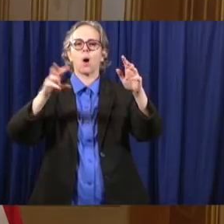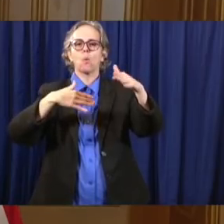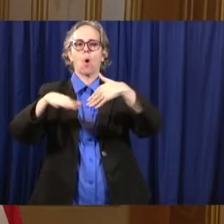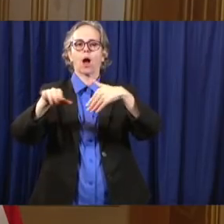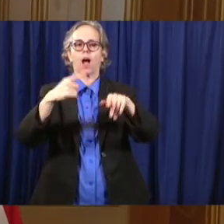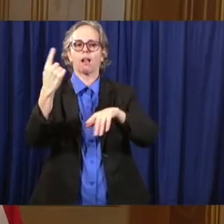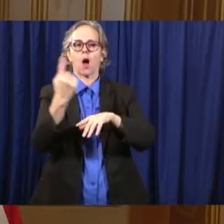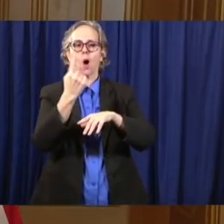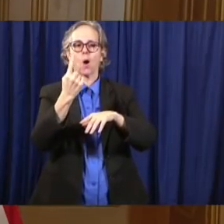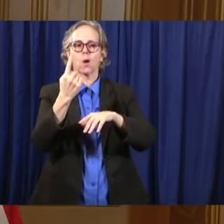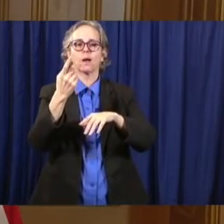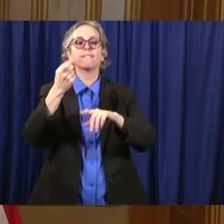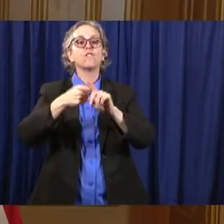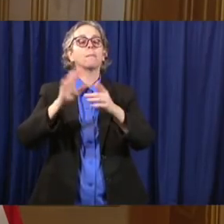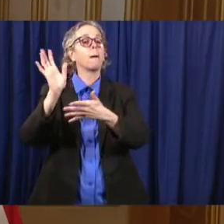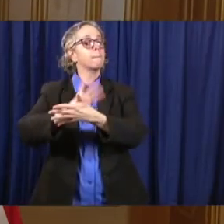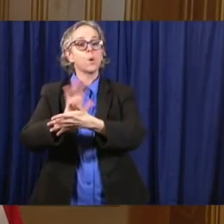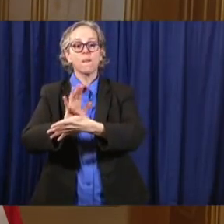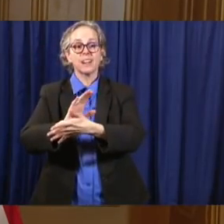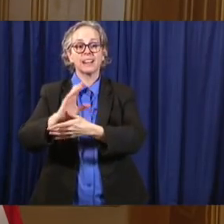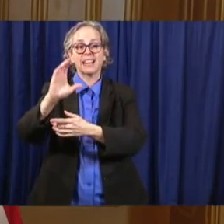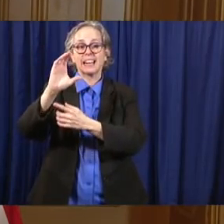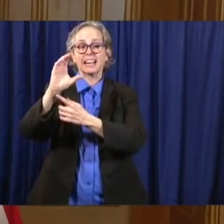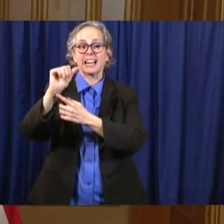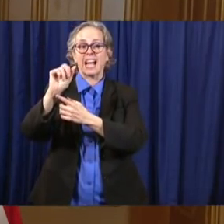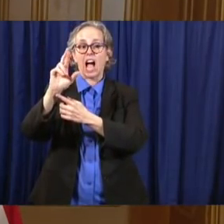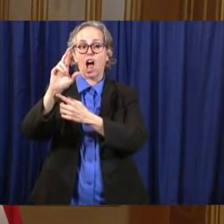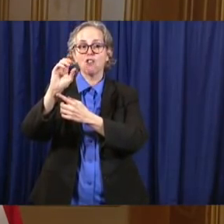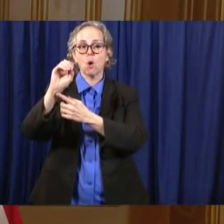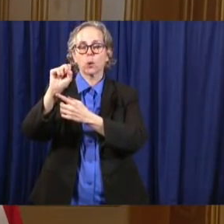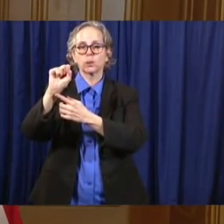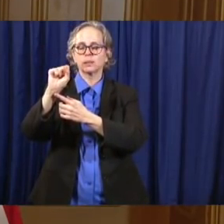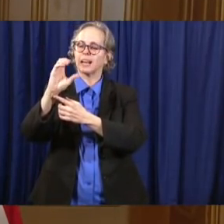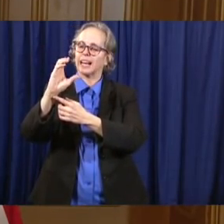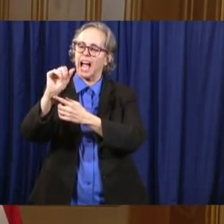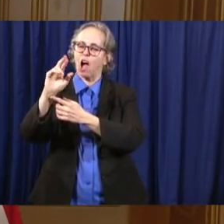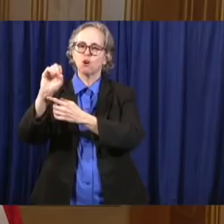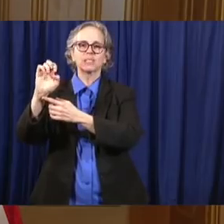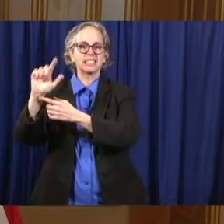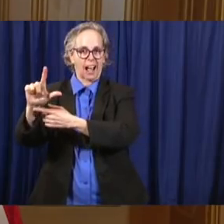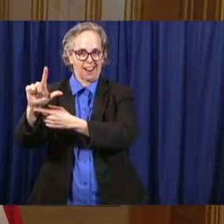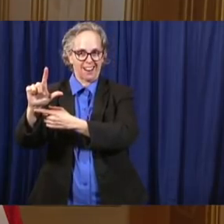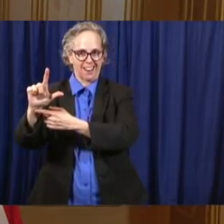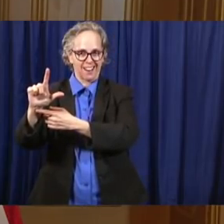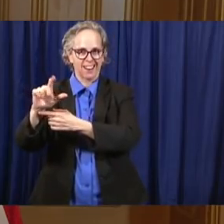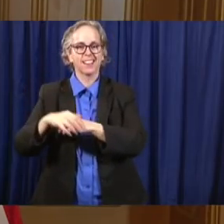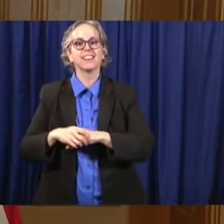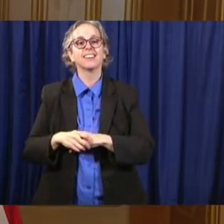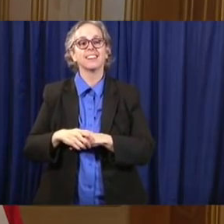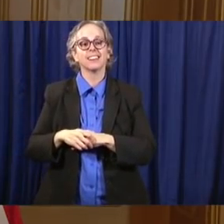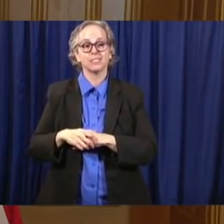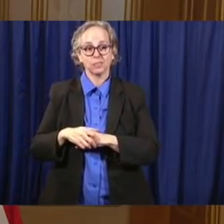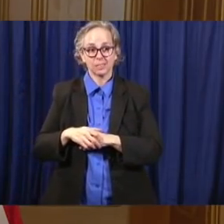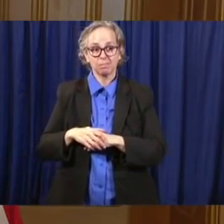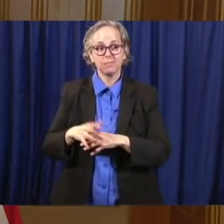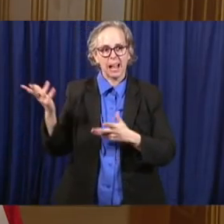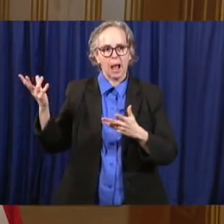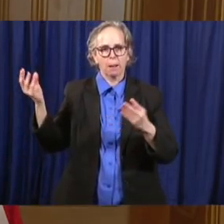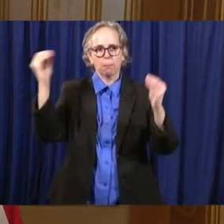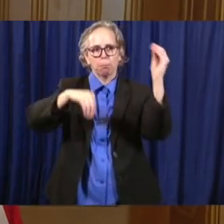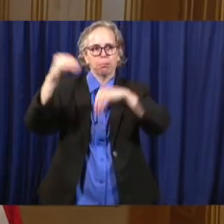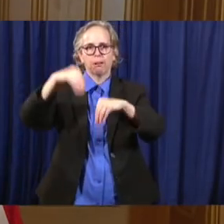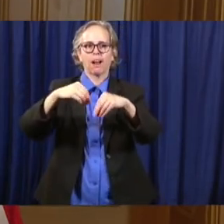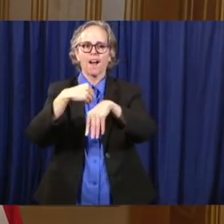including our very own communications director, Lisa Peterson, put together a virtual performance of the song as a surprise to